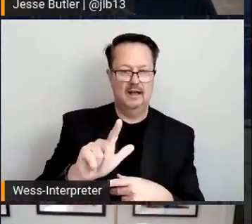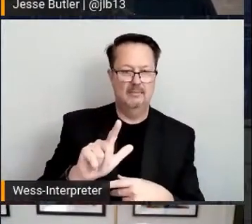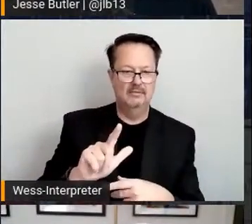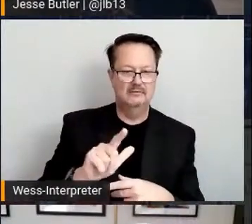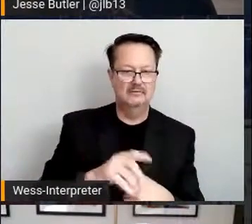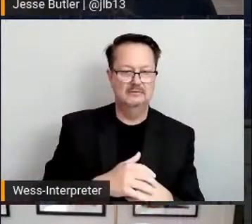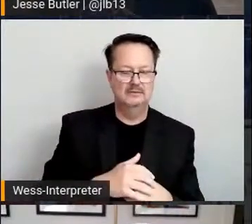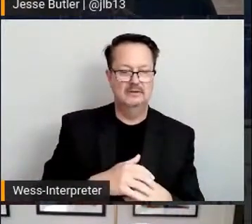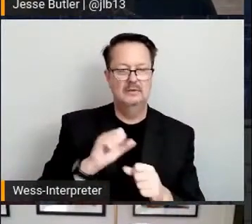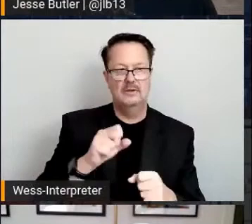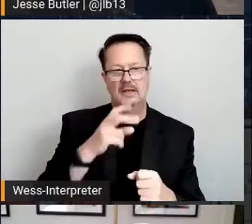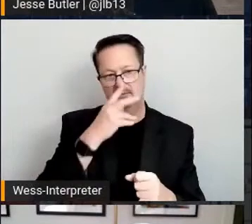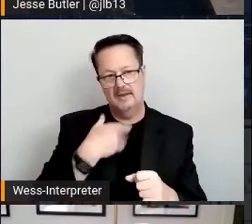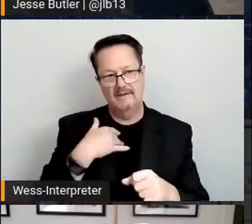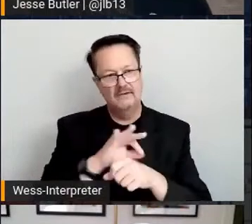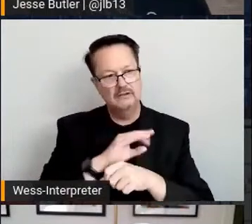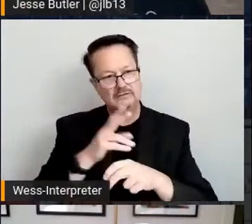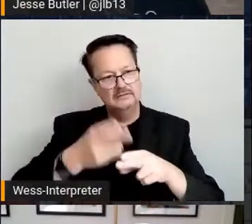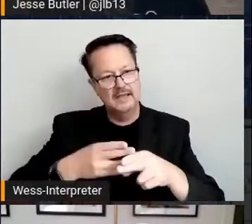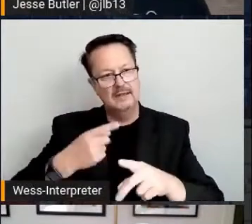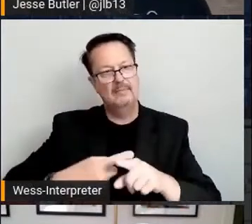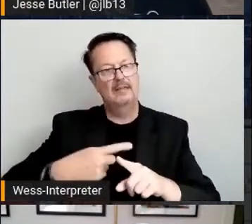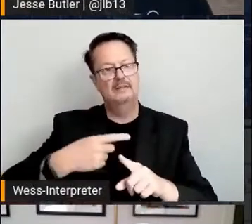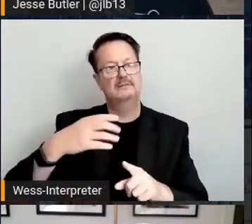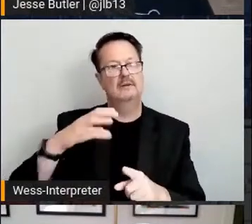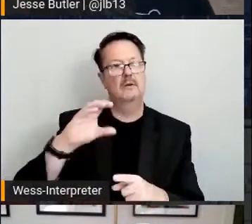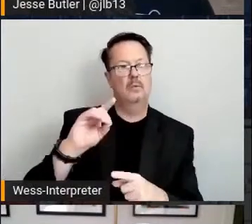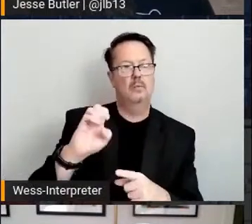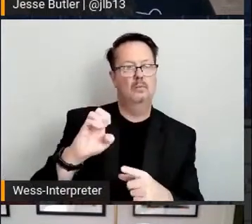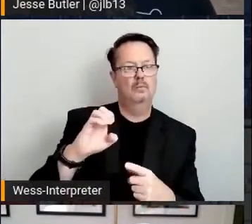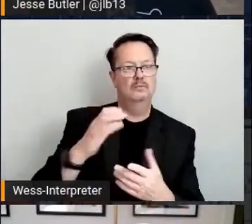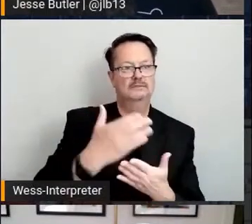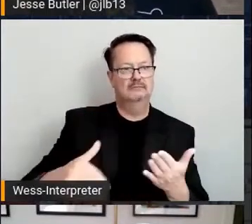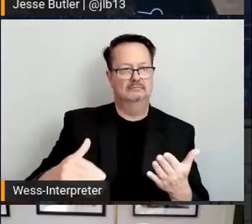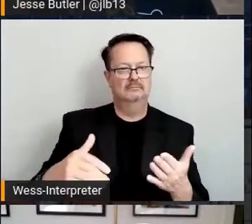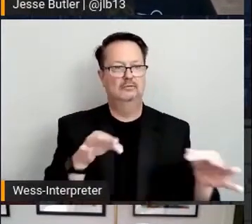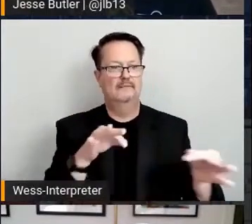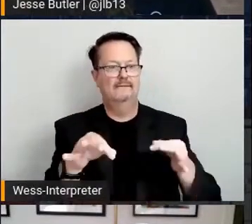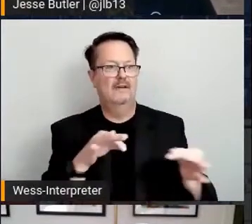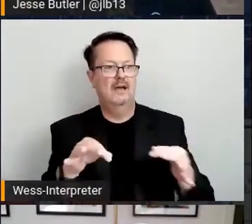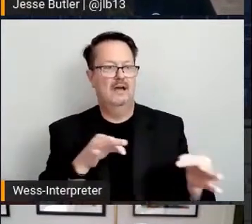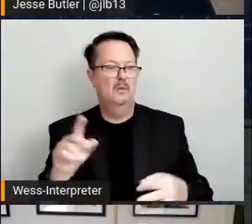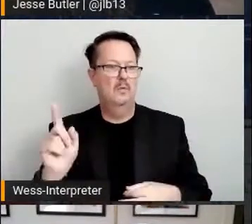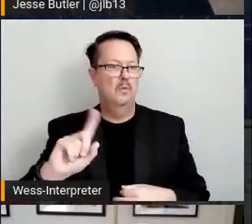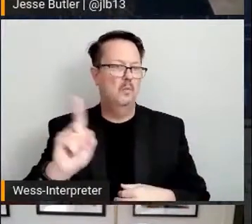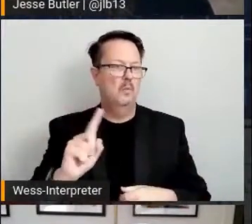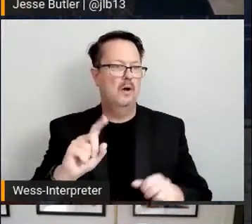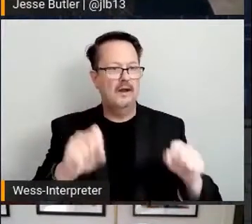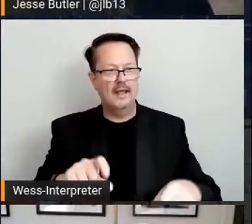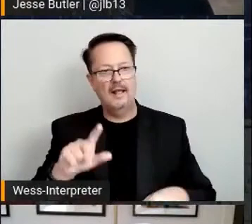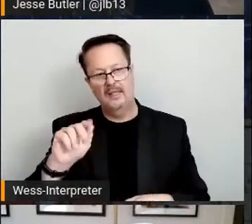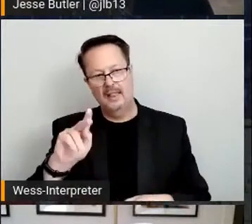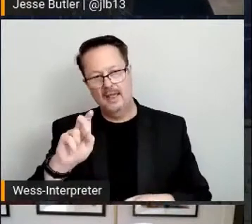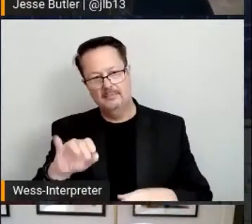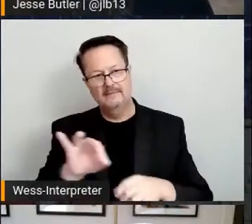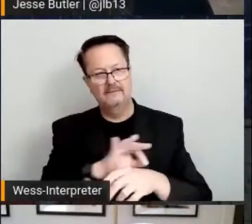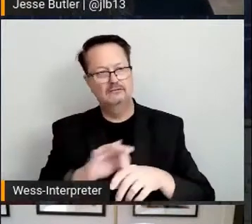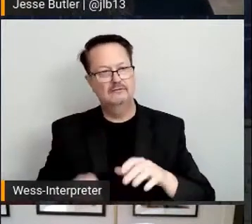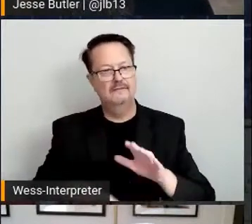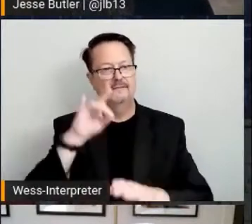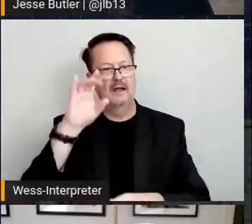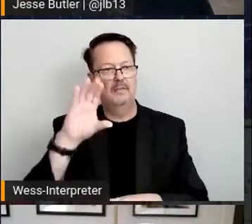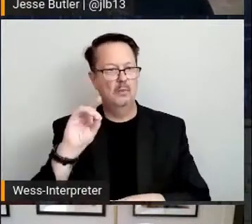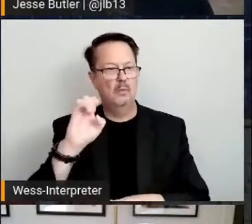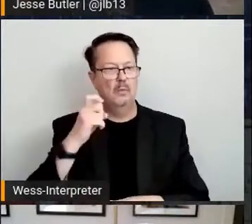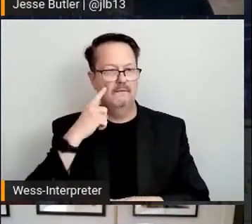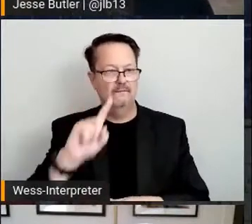we have a function name and a code section where we define where can the Lambda function find the code for,